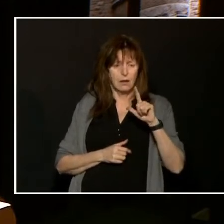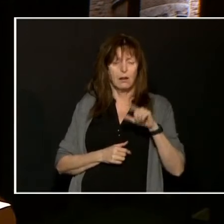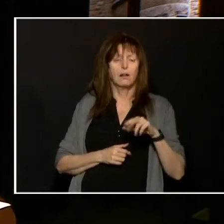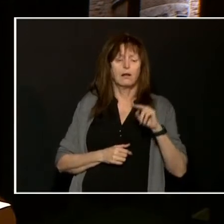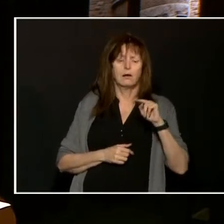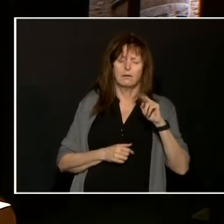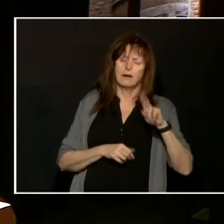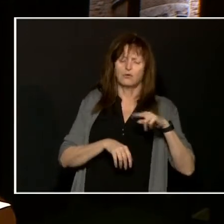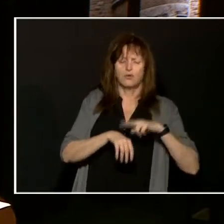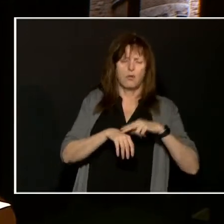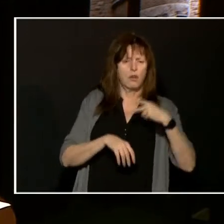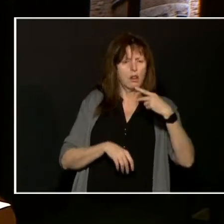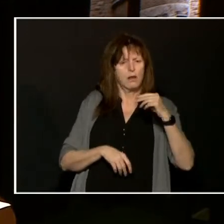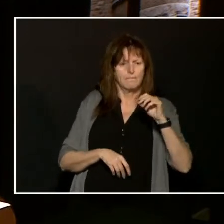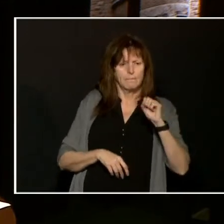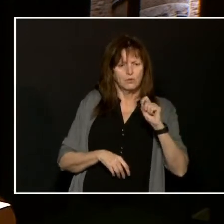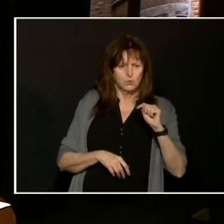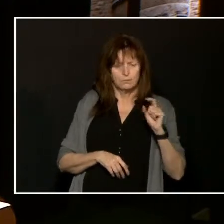Hi.